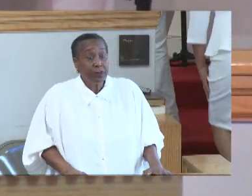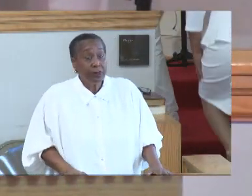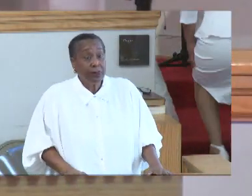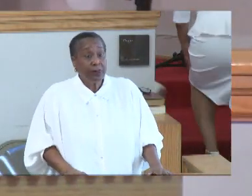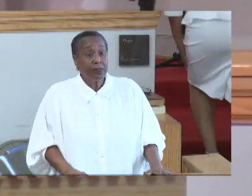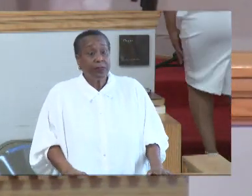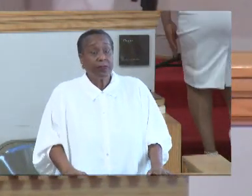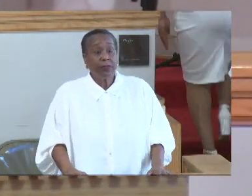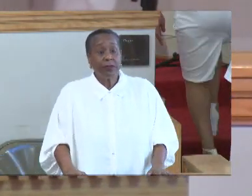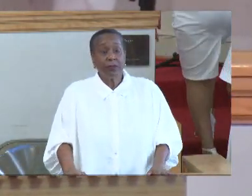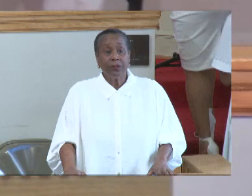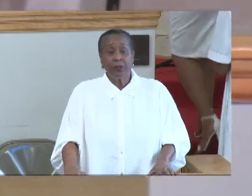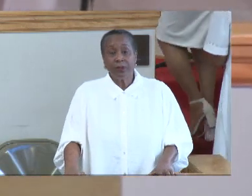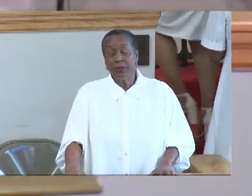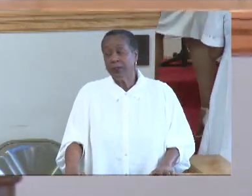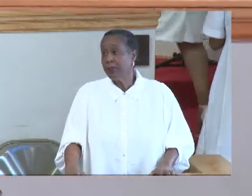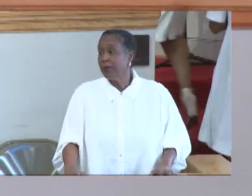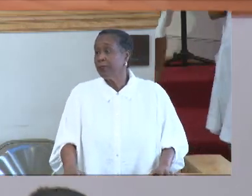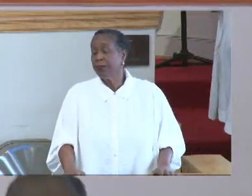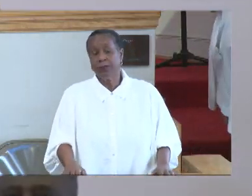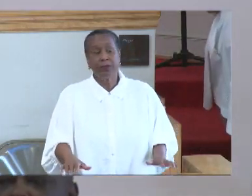One is coming. Is there another?